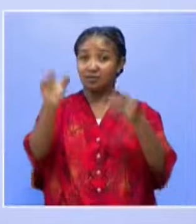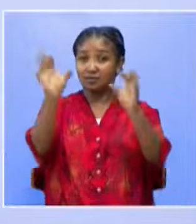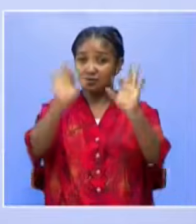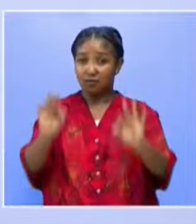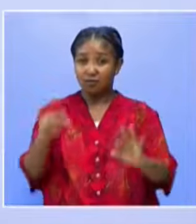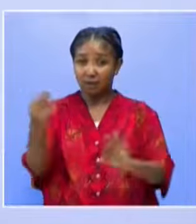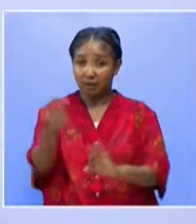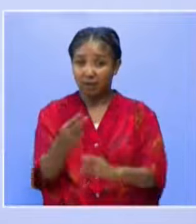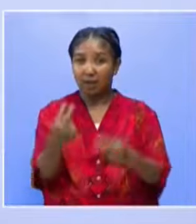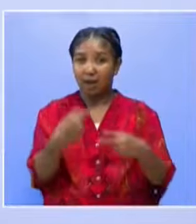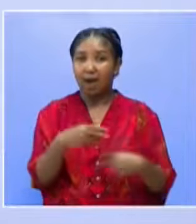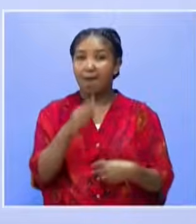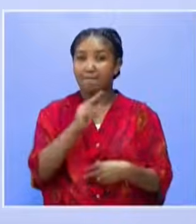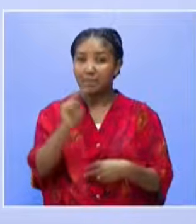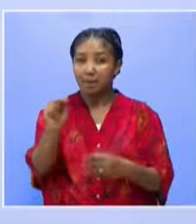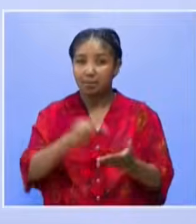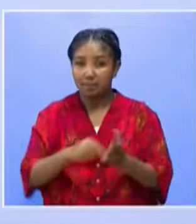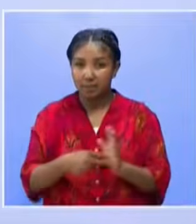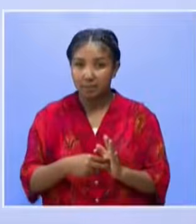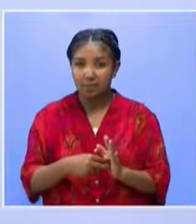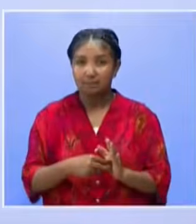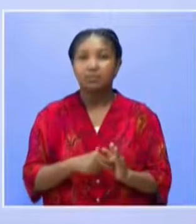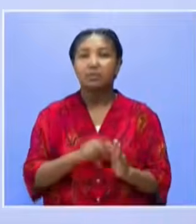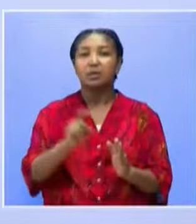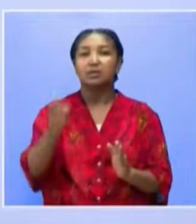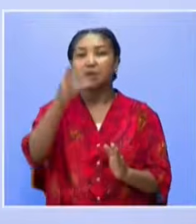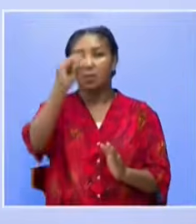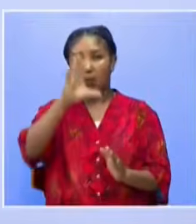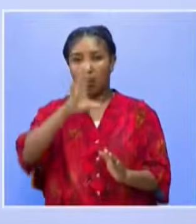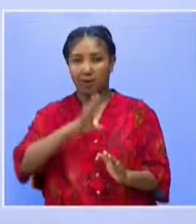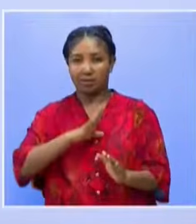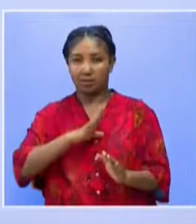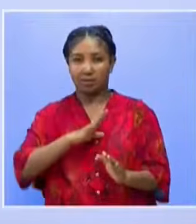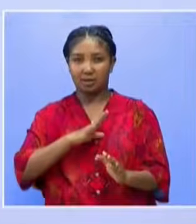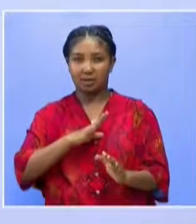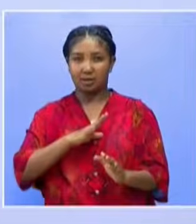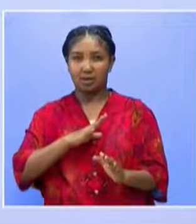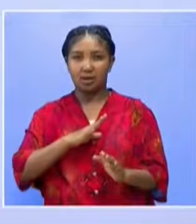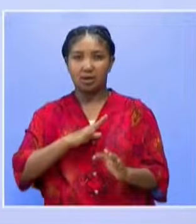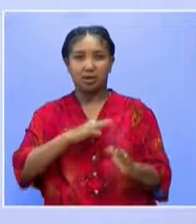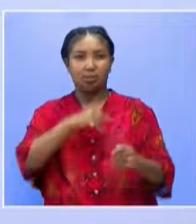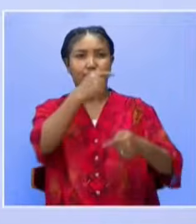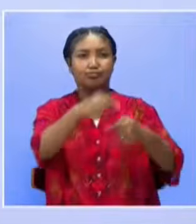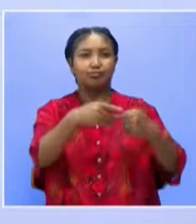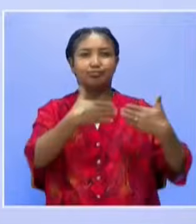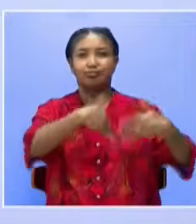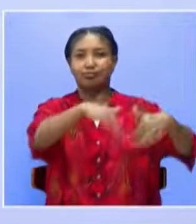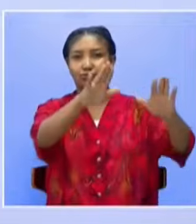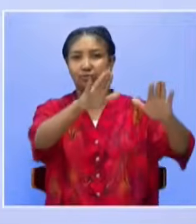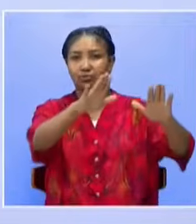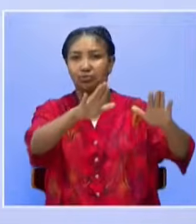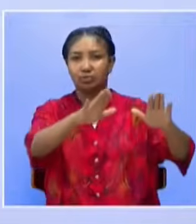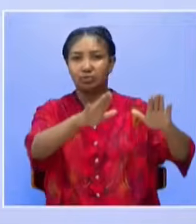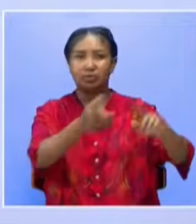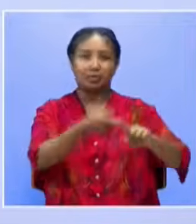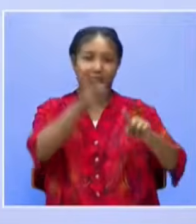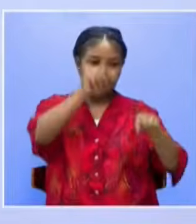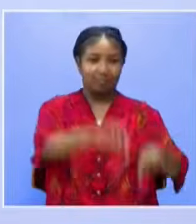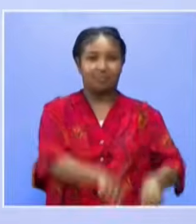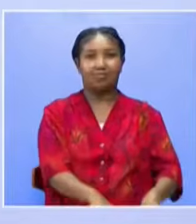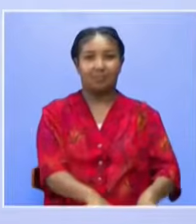structure, have been means if someone, yes, has gone somewhere and returned.